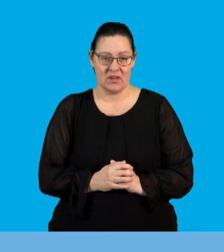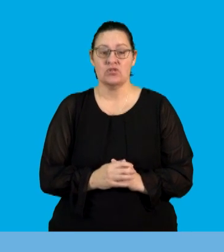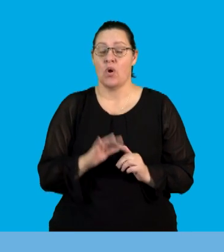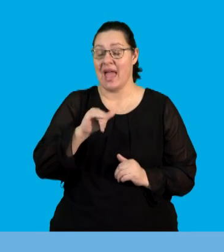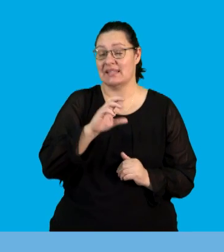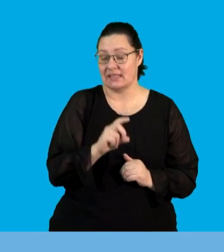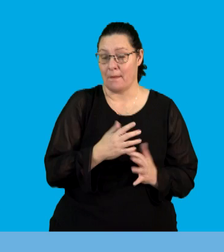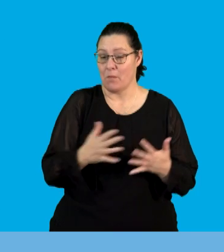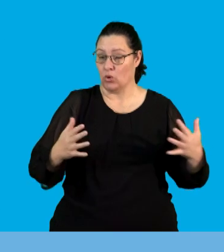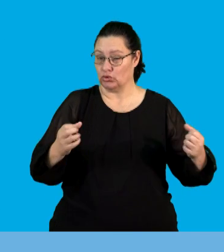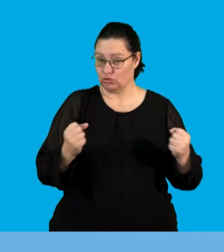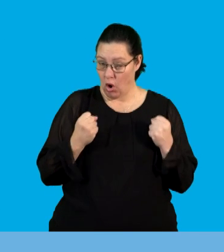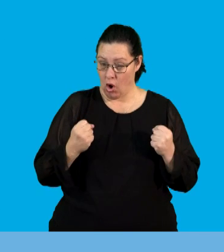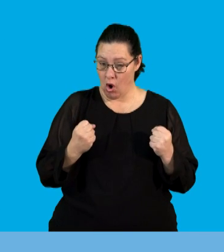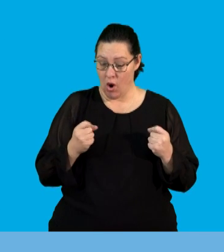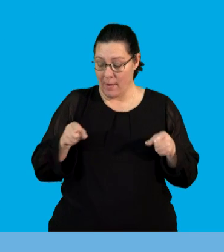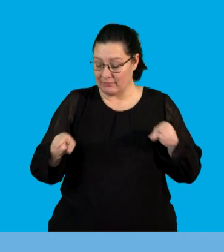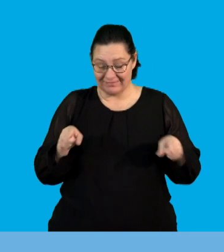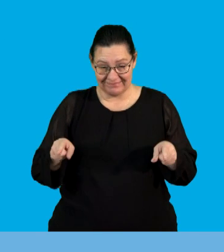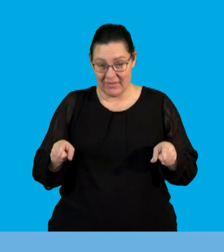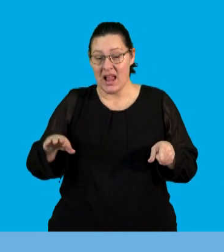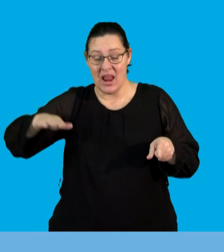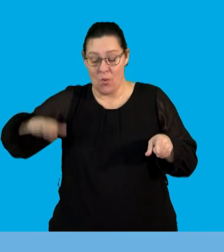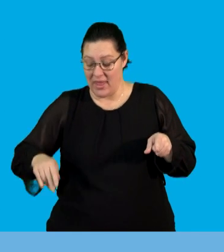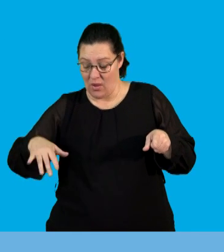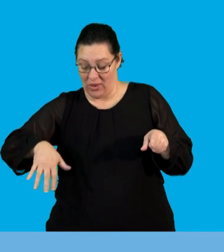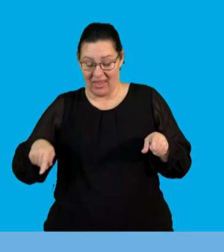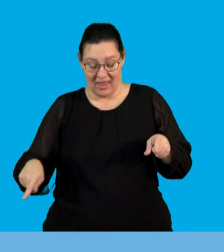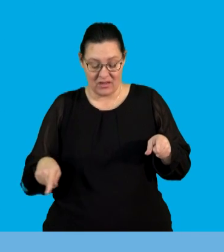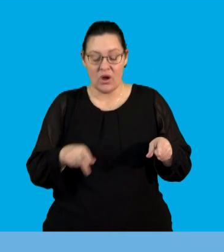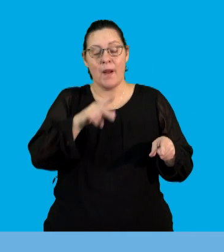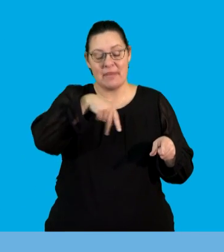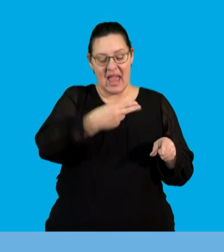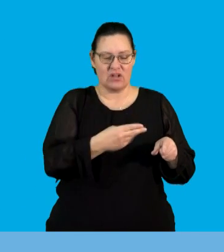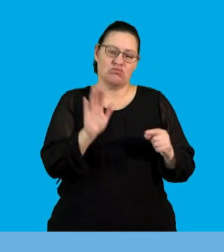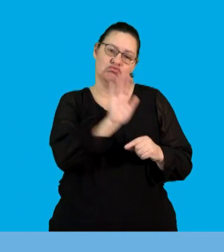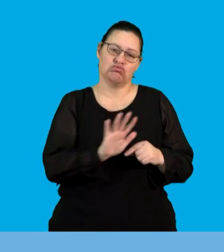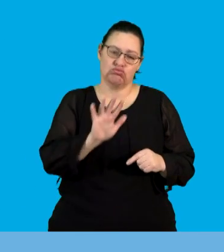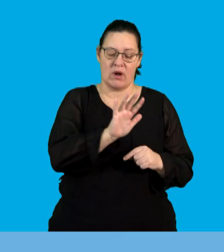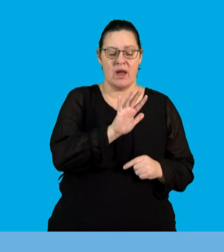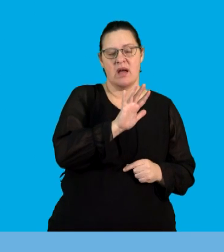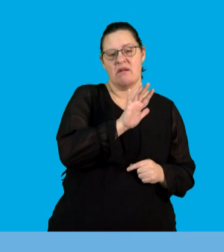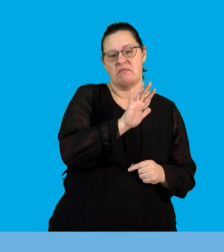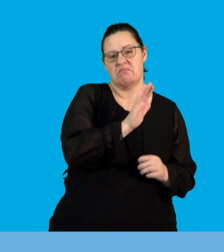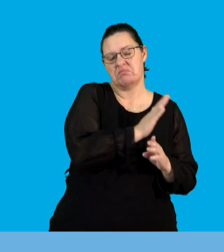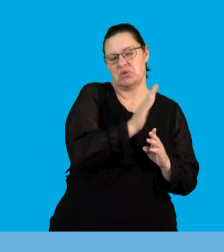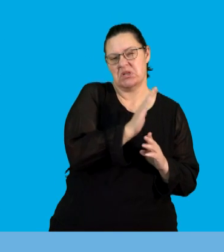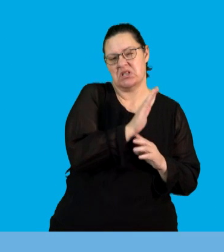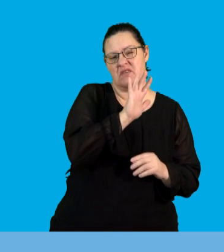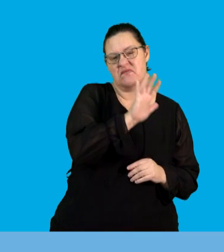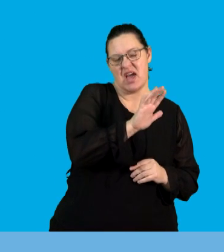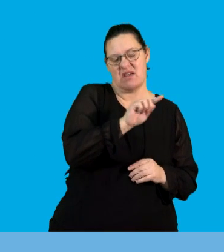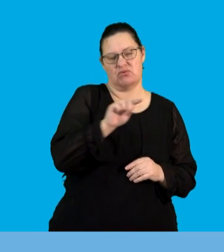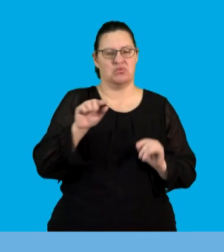formed. So if the acid is the stronger of the two between the acid and the base, then the pH of the acidic salt is produced may